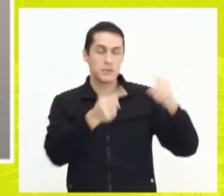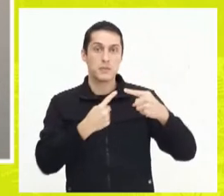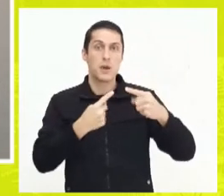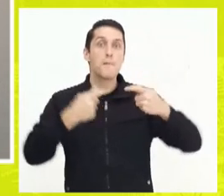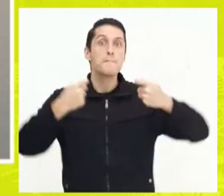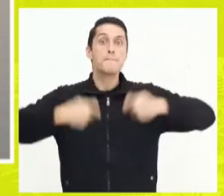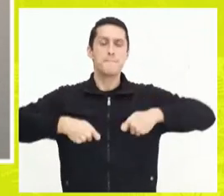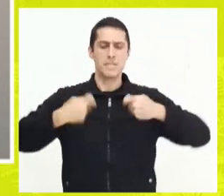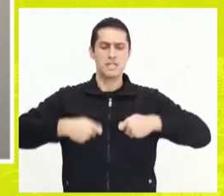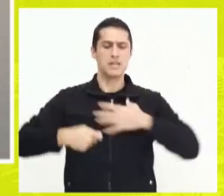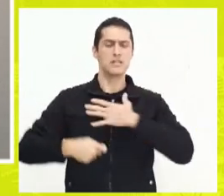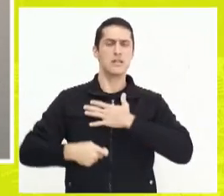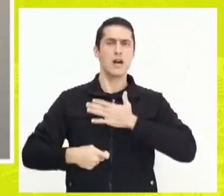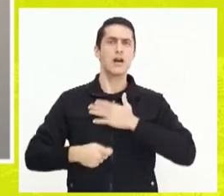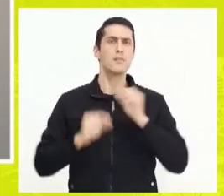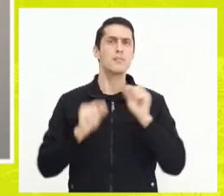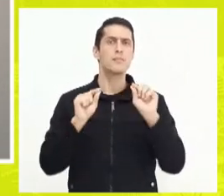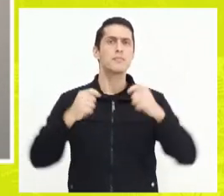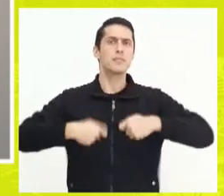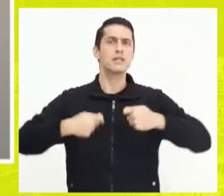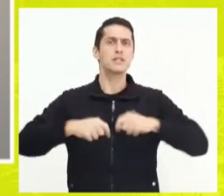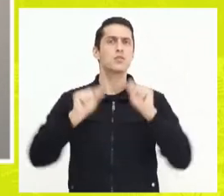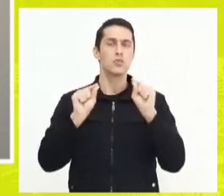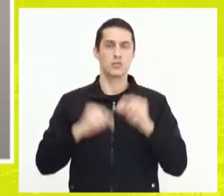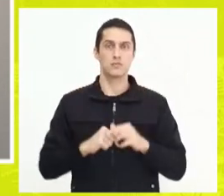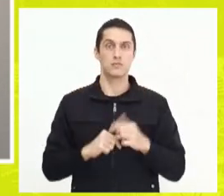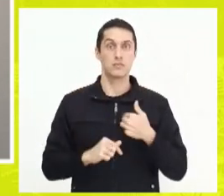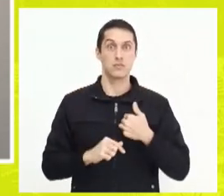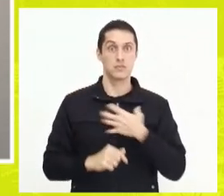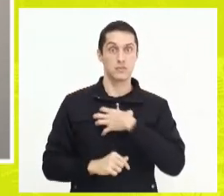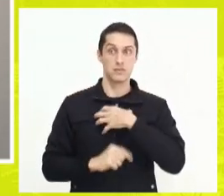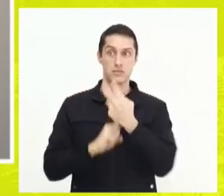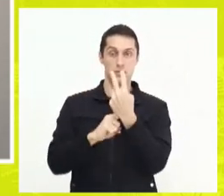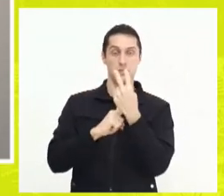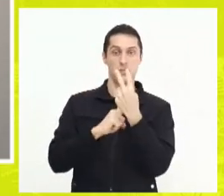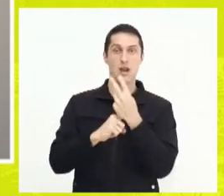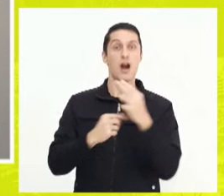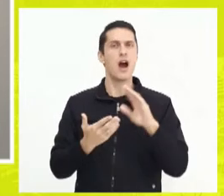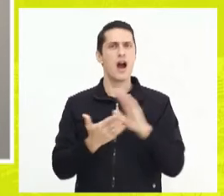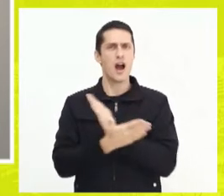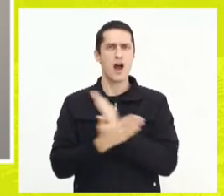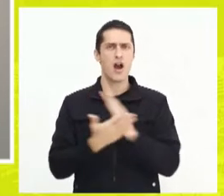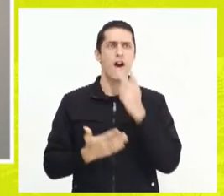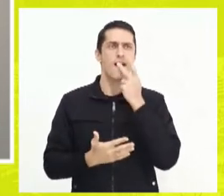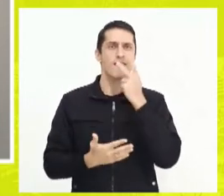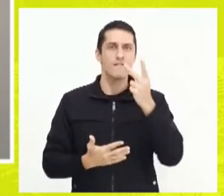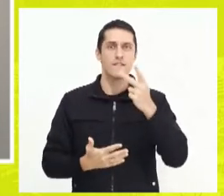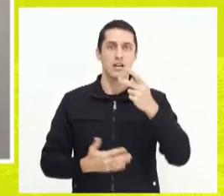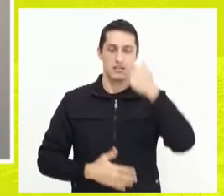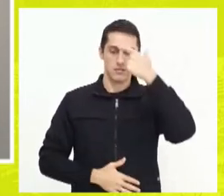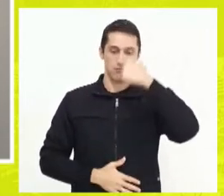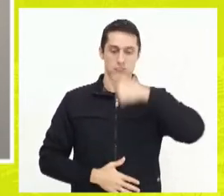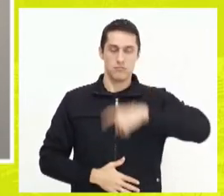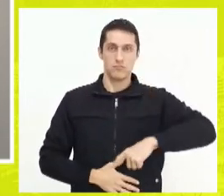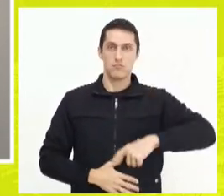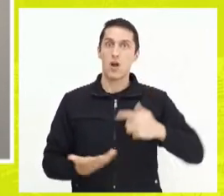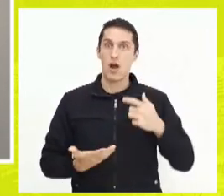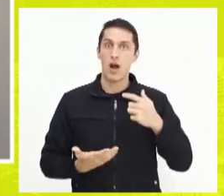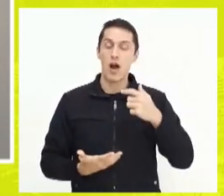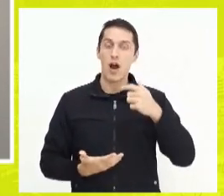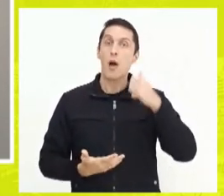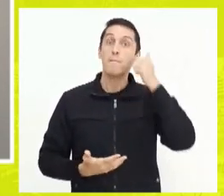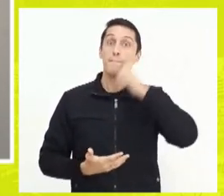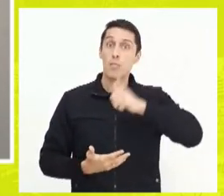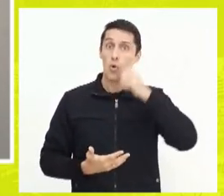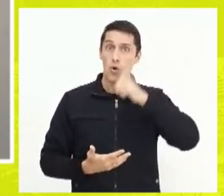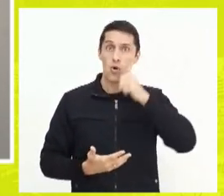protected eventually the if people are attacked by the physical attributes it happens with women but